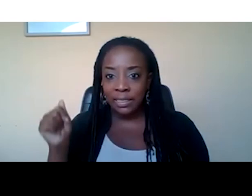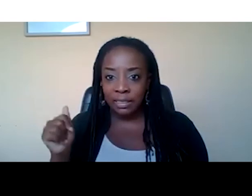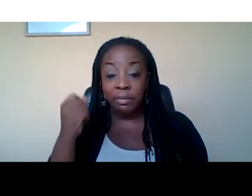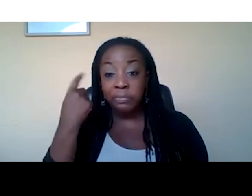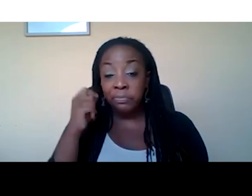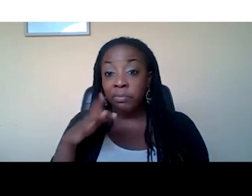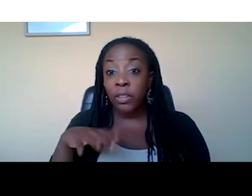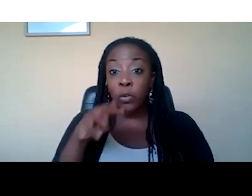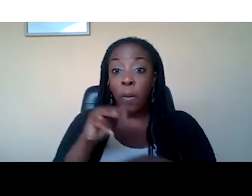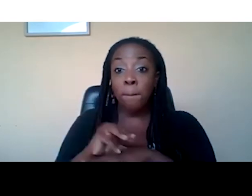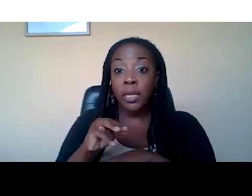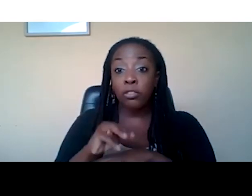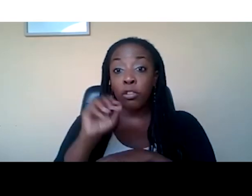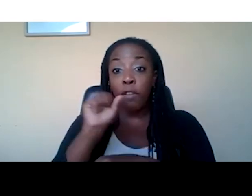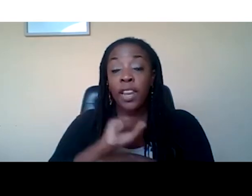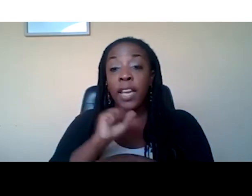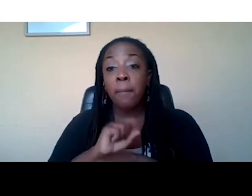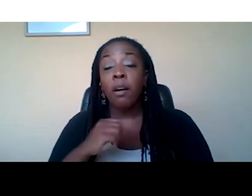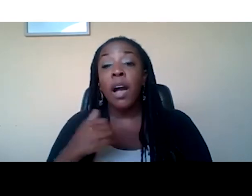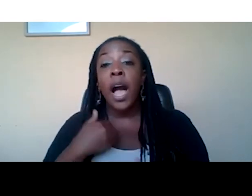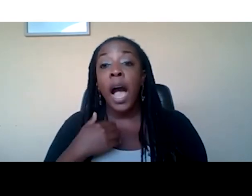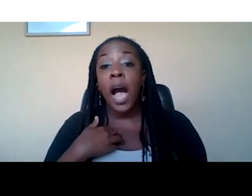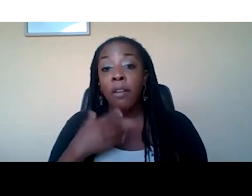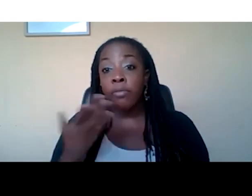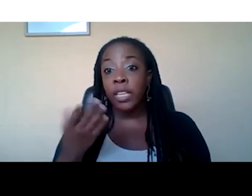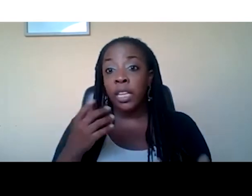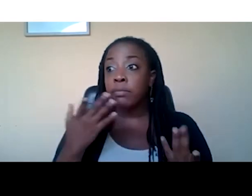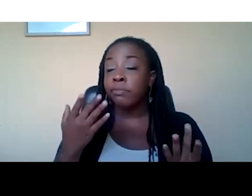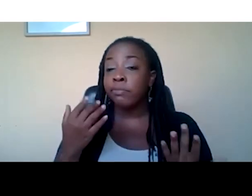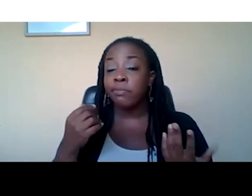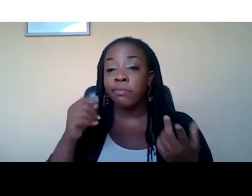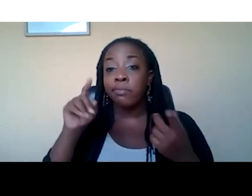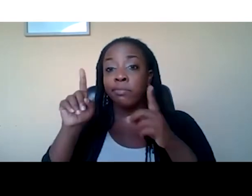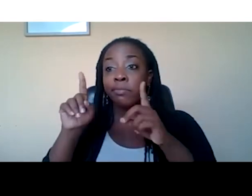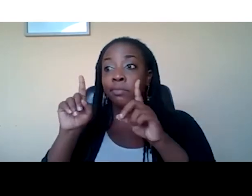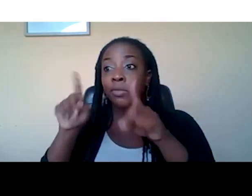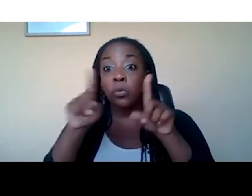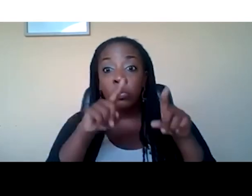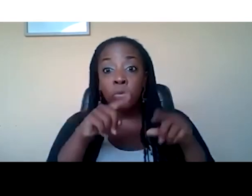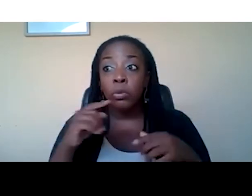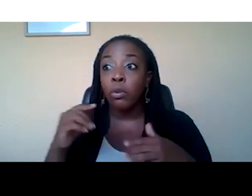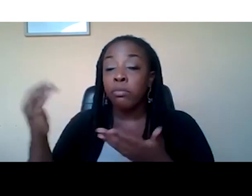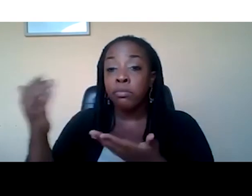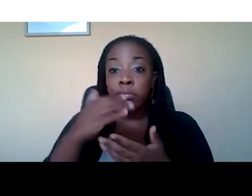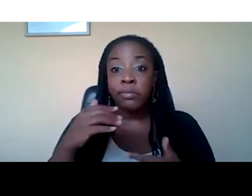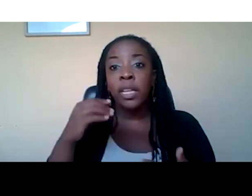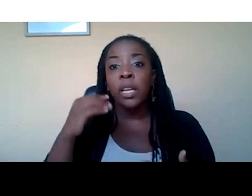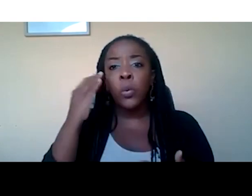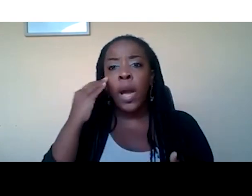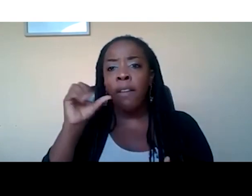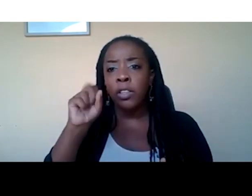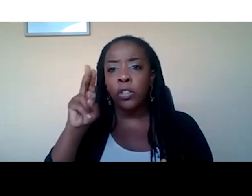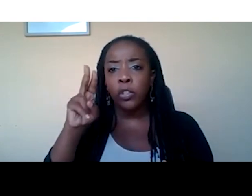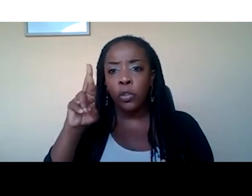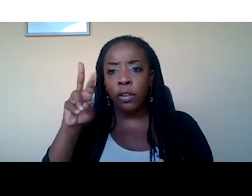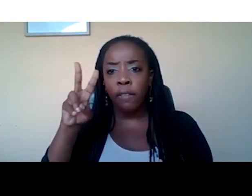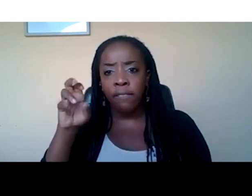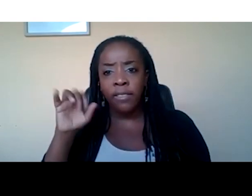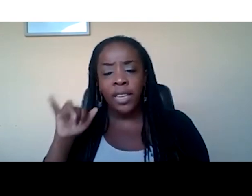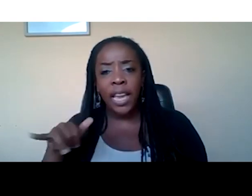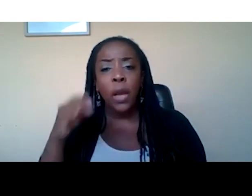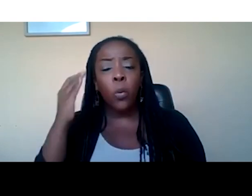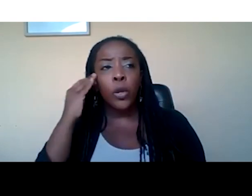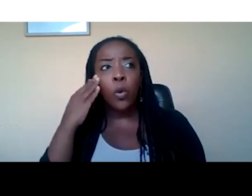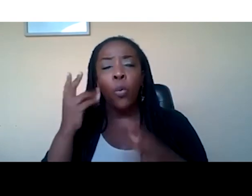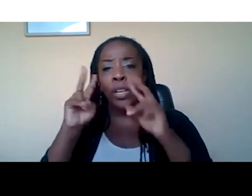market survey would have to ensure that it, in analyzing the data on employment,